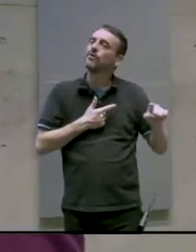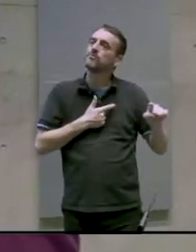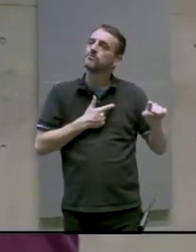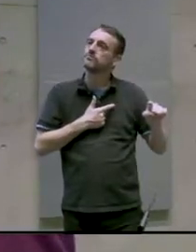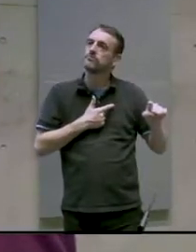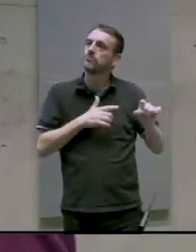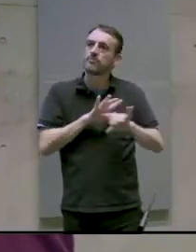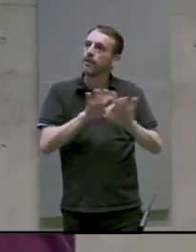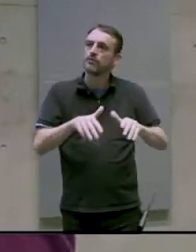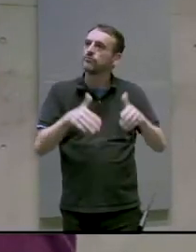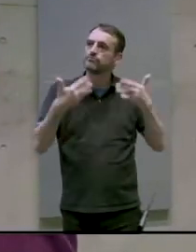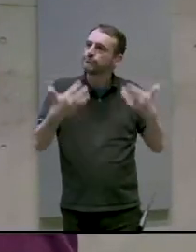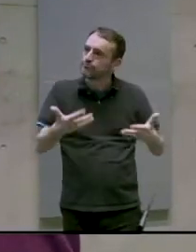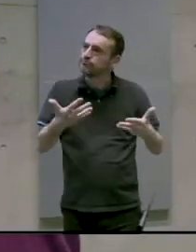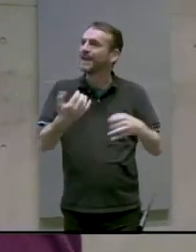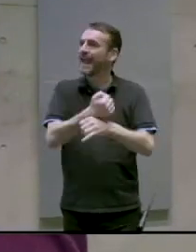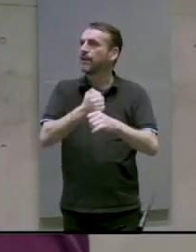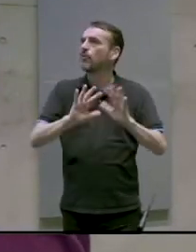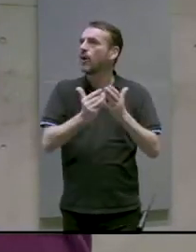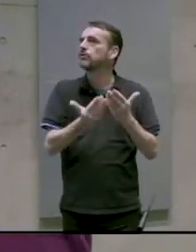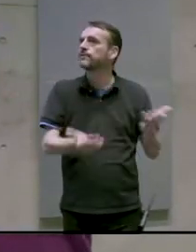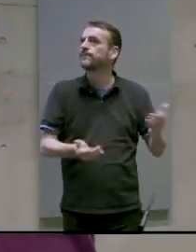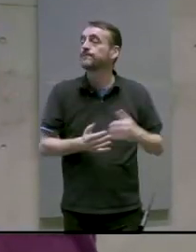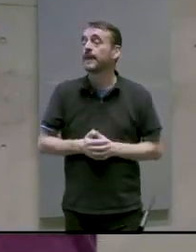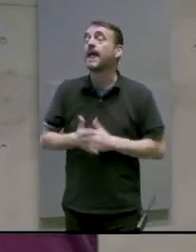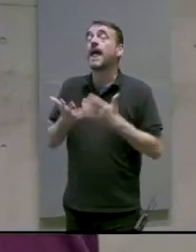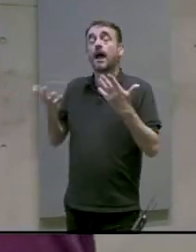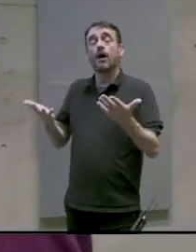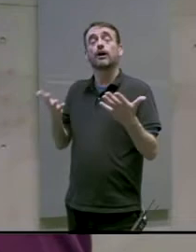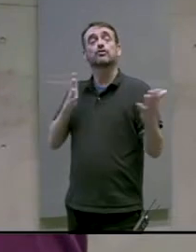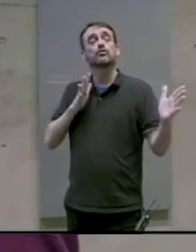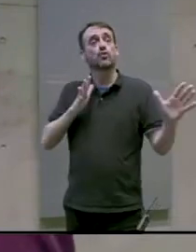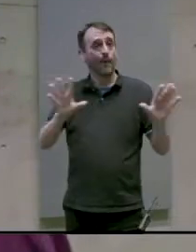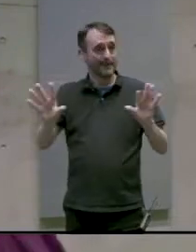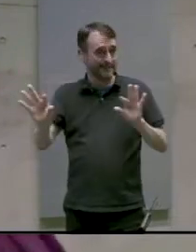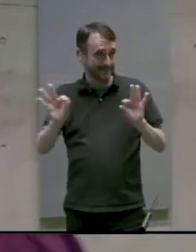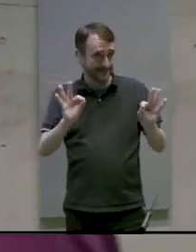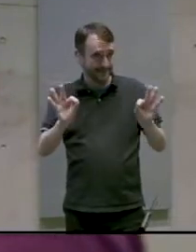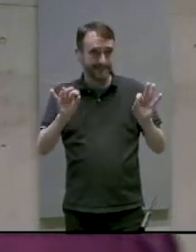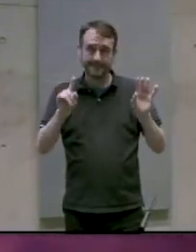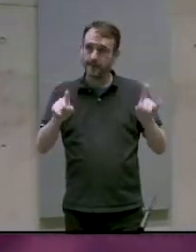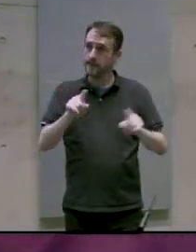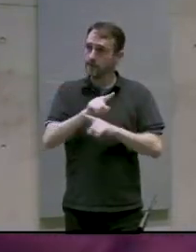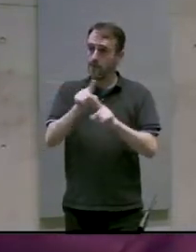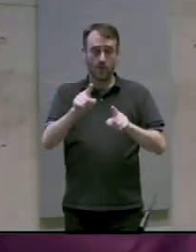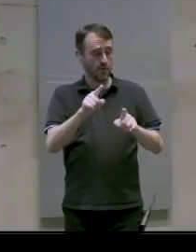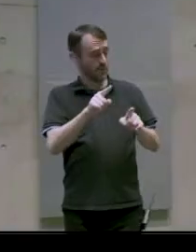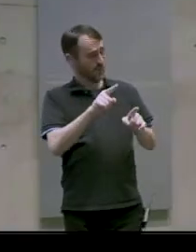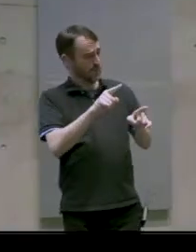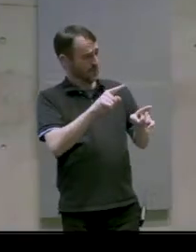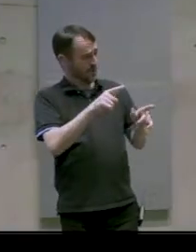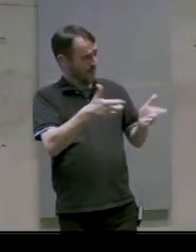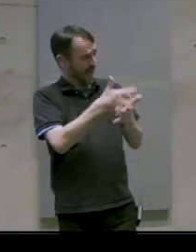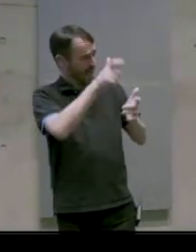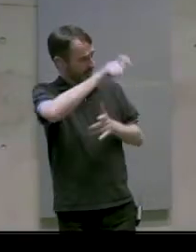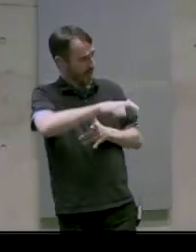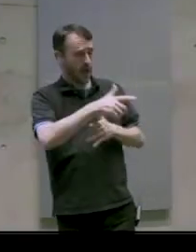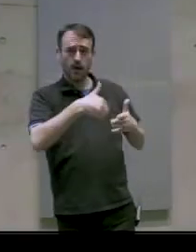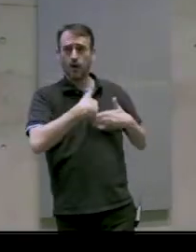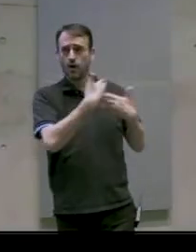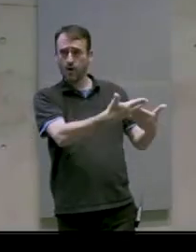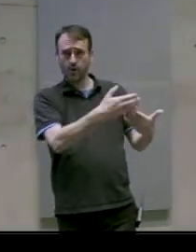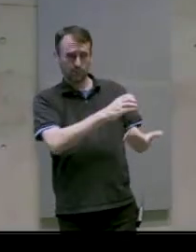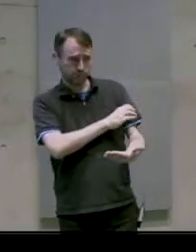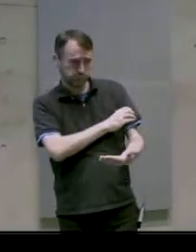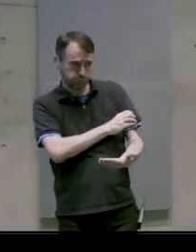on. Okay, choice. So you are going to empower people with choice, and we do that with all